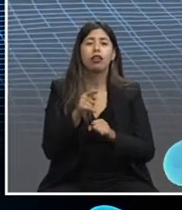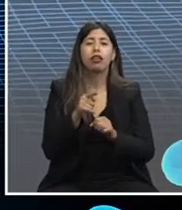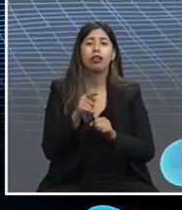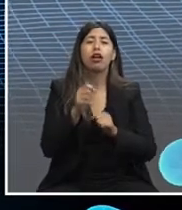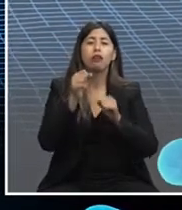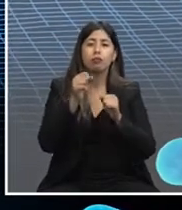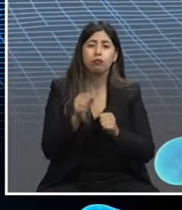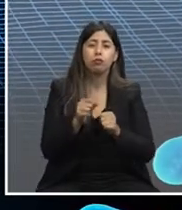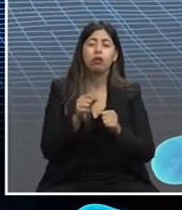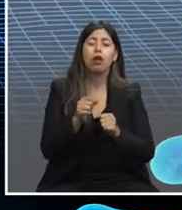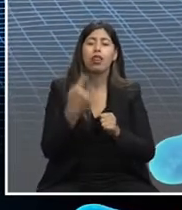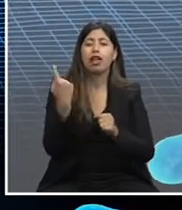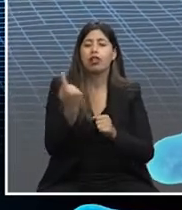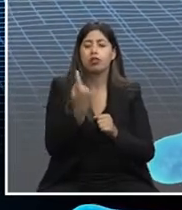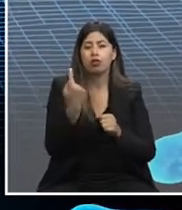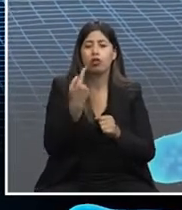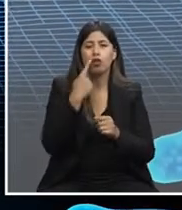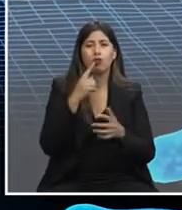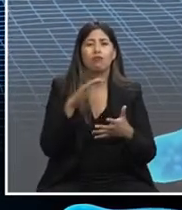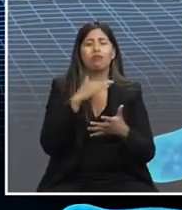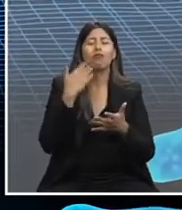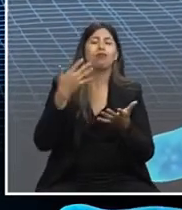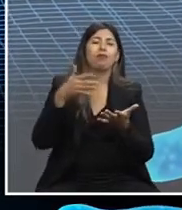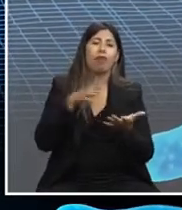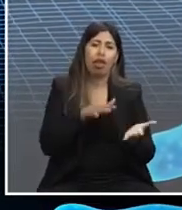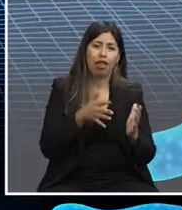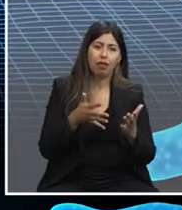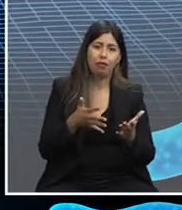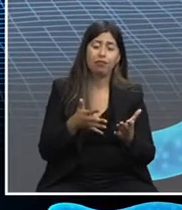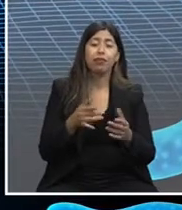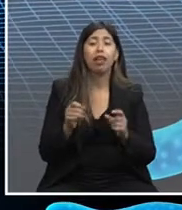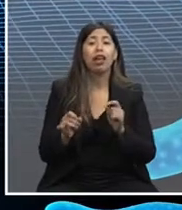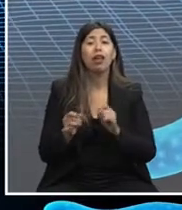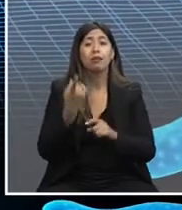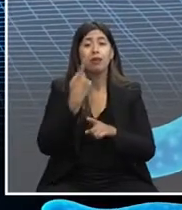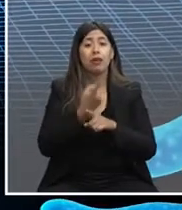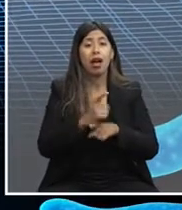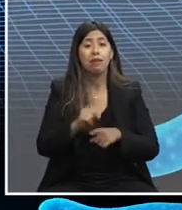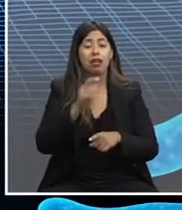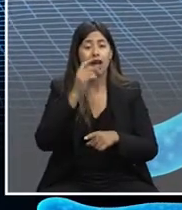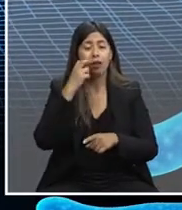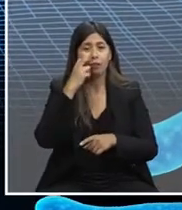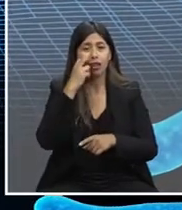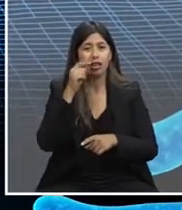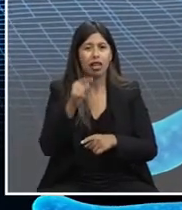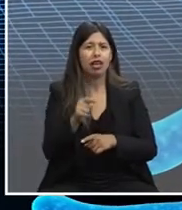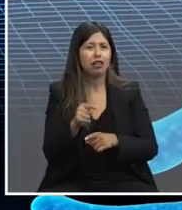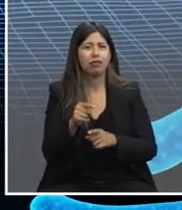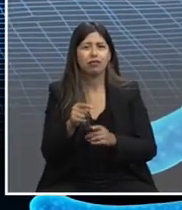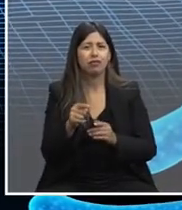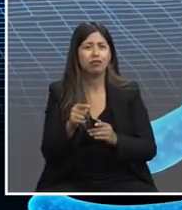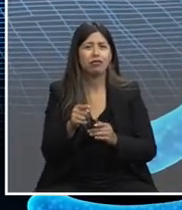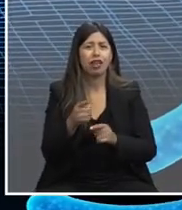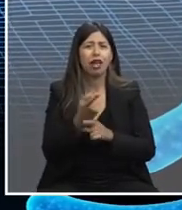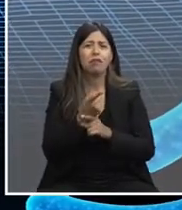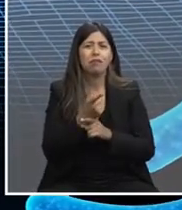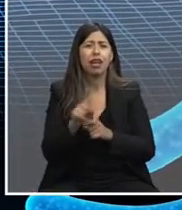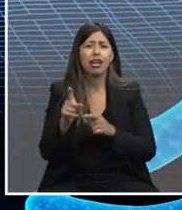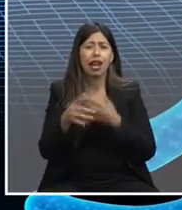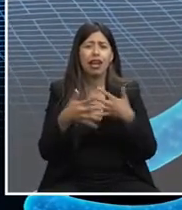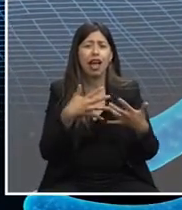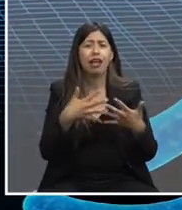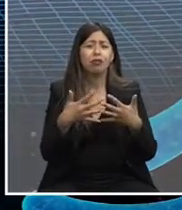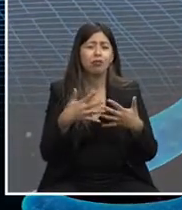point where the threat to humanity from within exceeded the threats from the natural world. A point where the entire future of